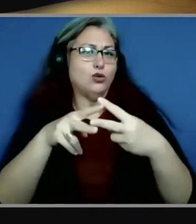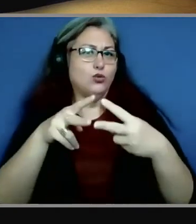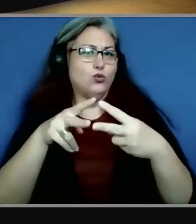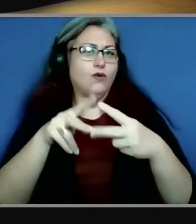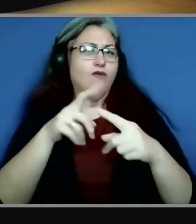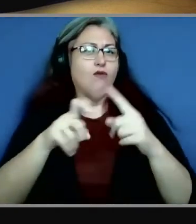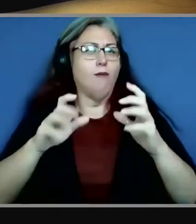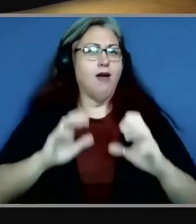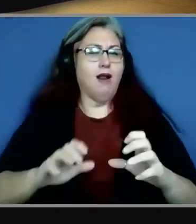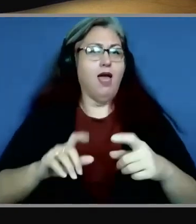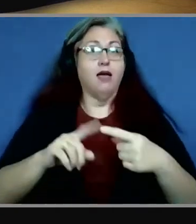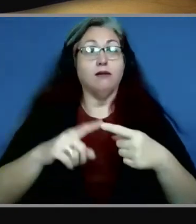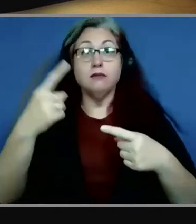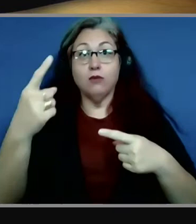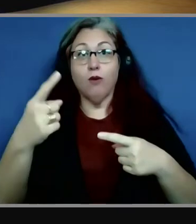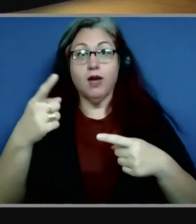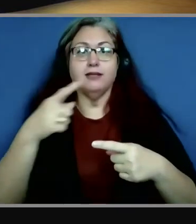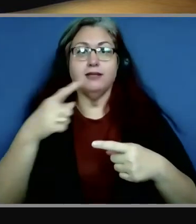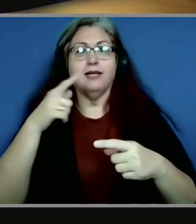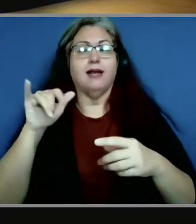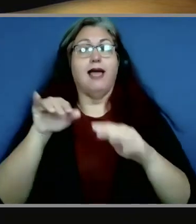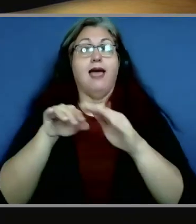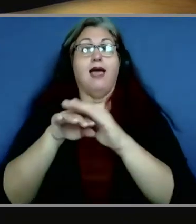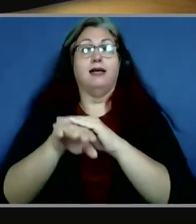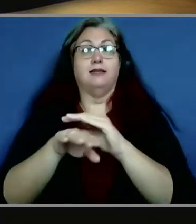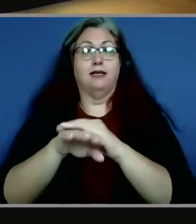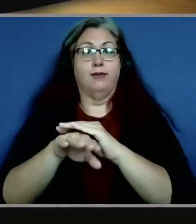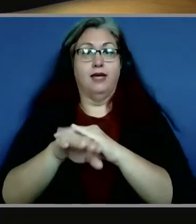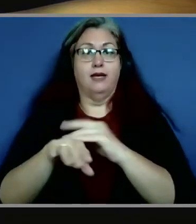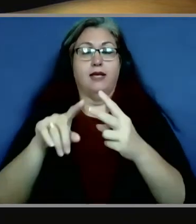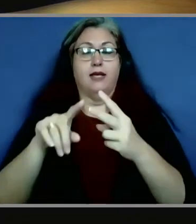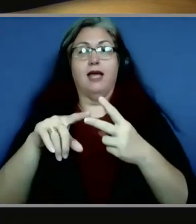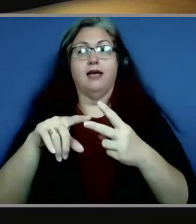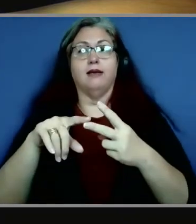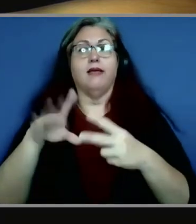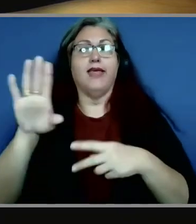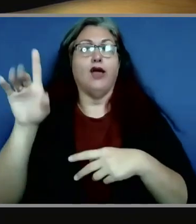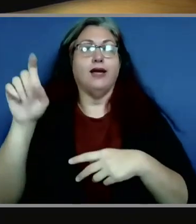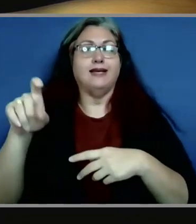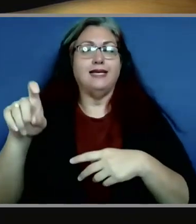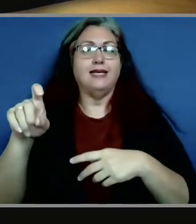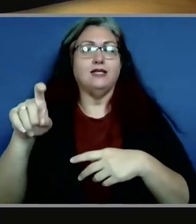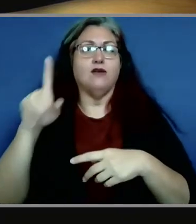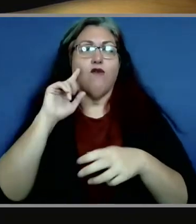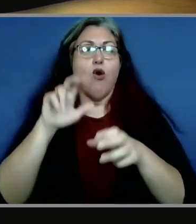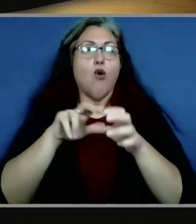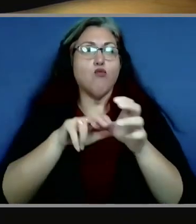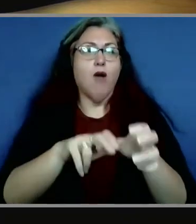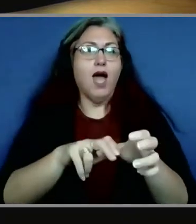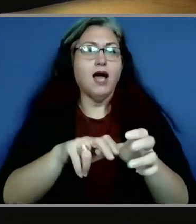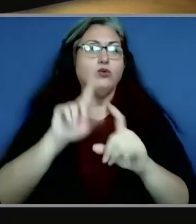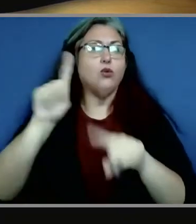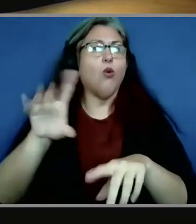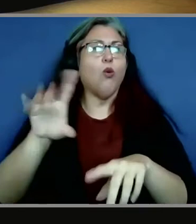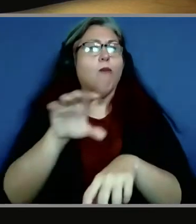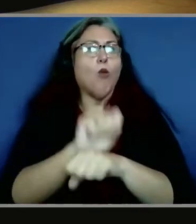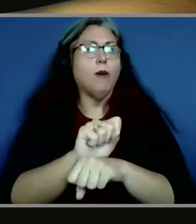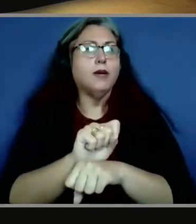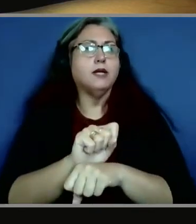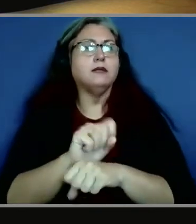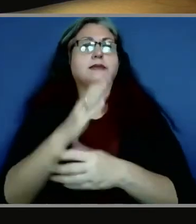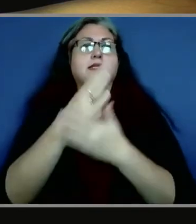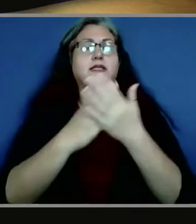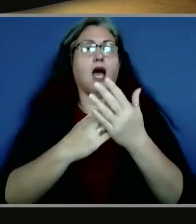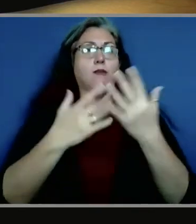one was the accessibility and the needs on getting rides to their appointment. Some of them have to